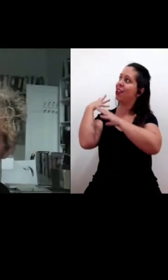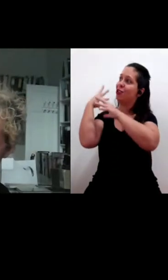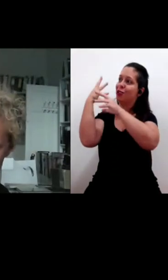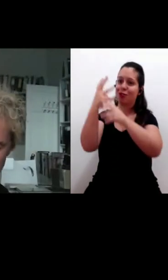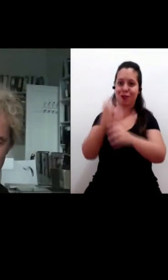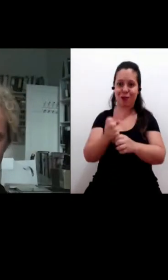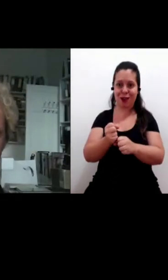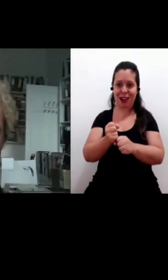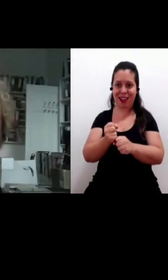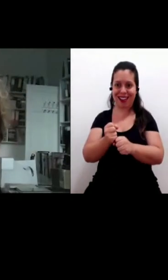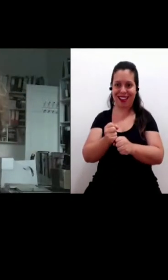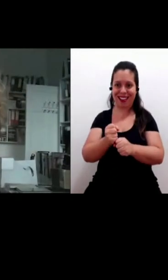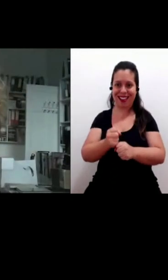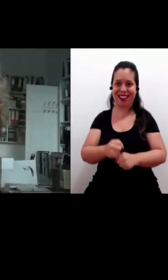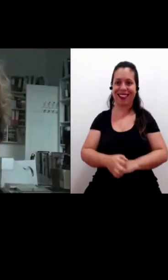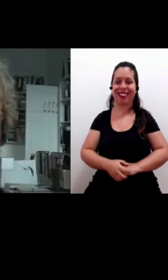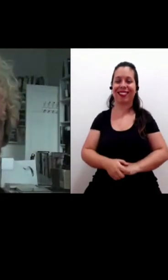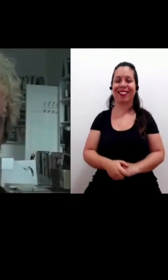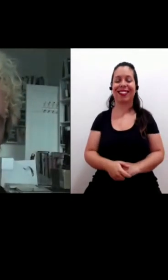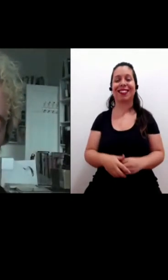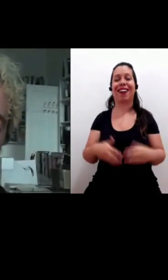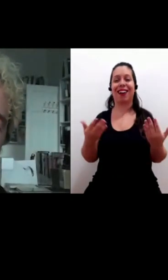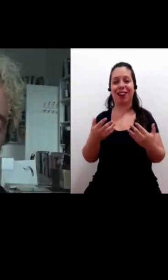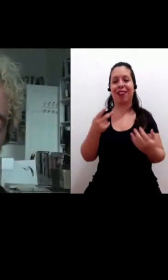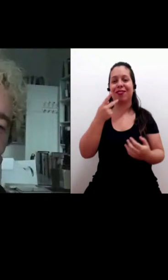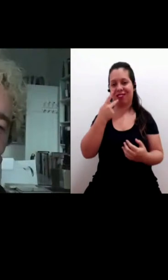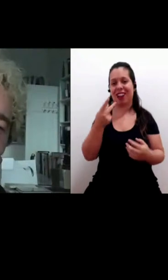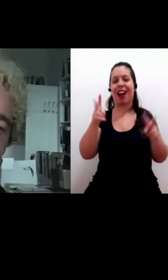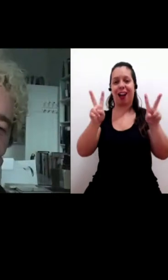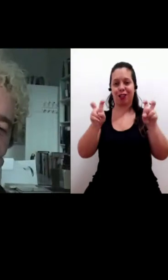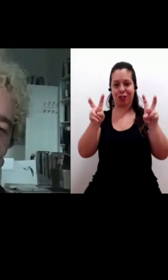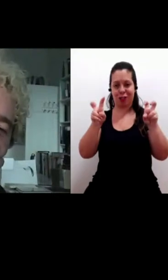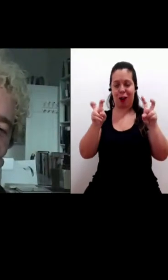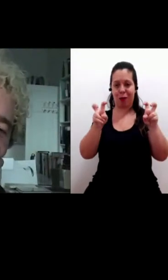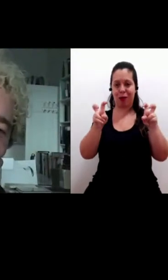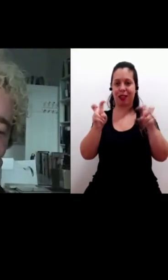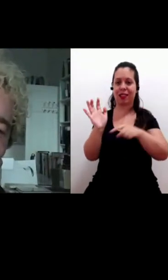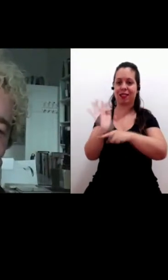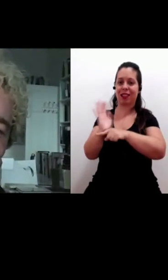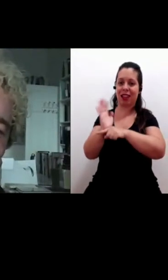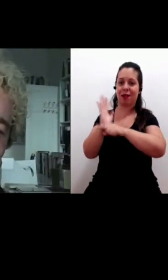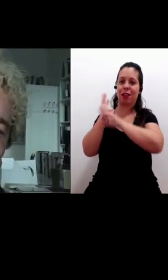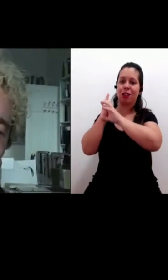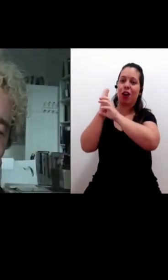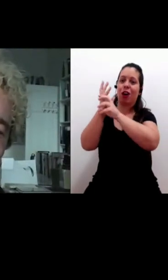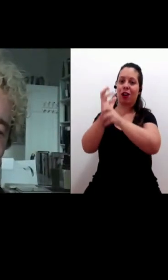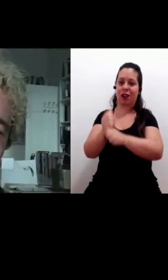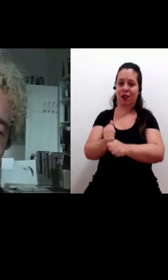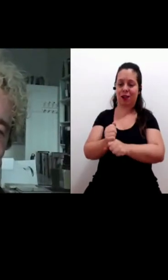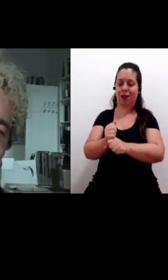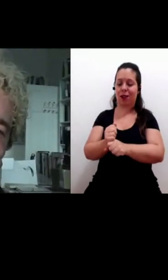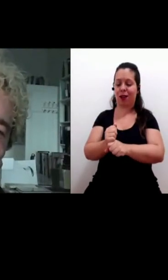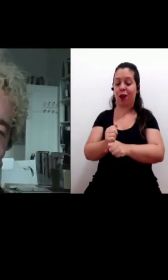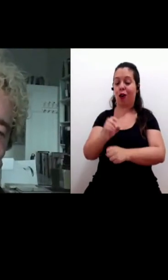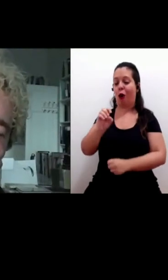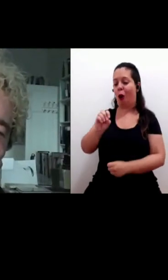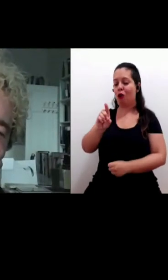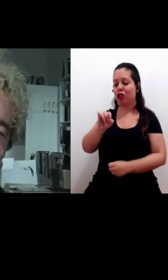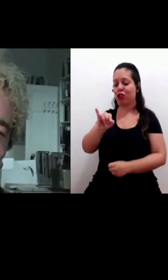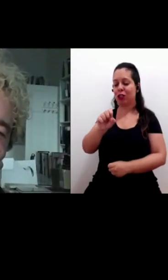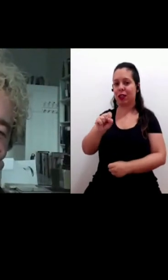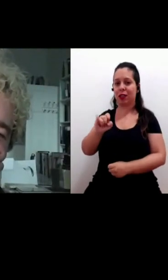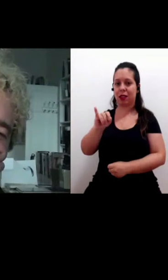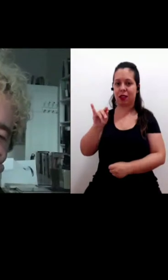I think it's time to talk about history of film. Oh, story of film, and I would say we have it. This is the international. This